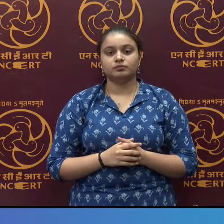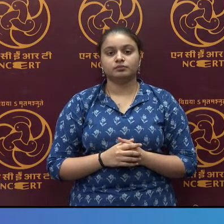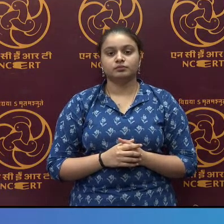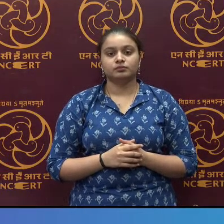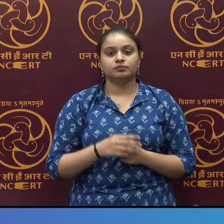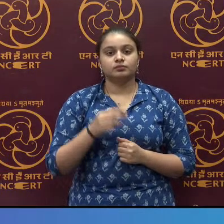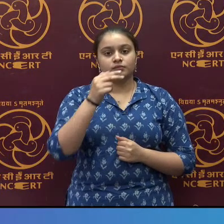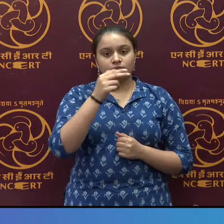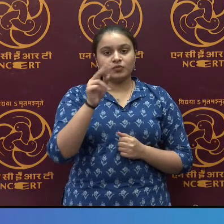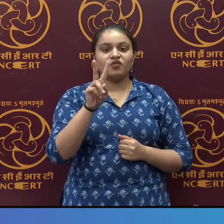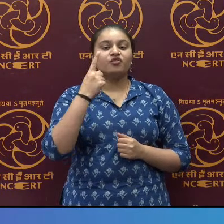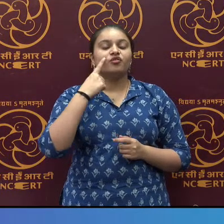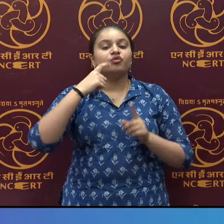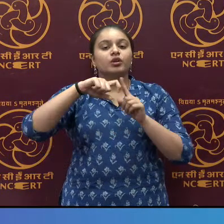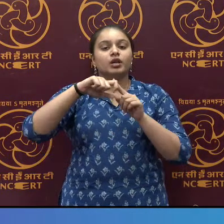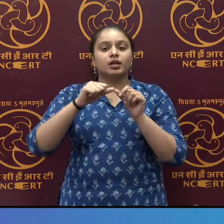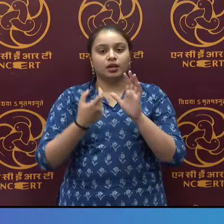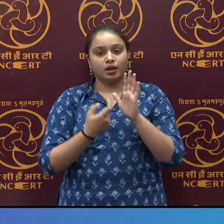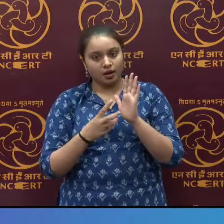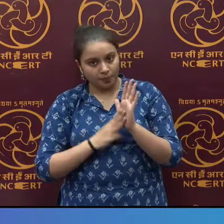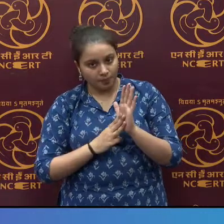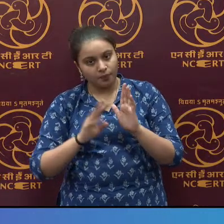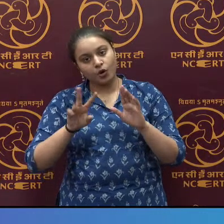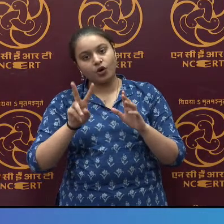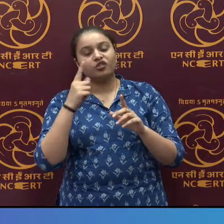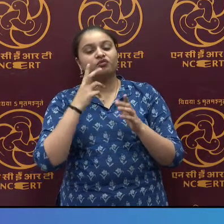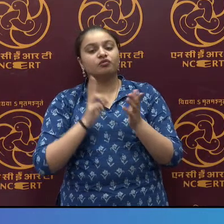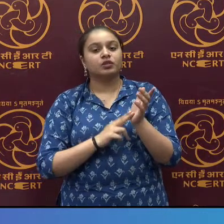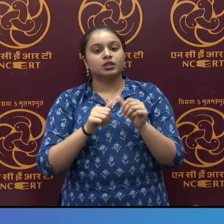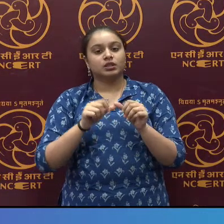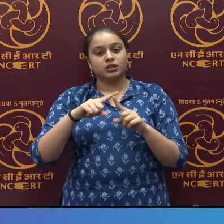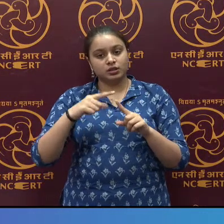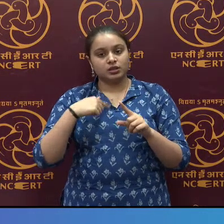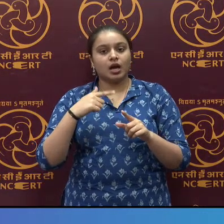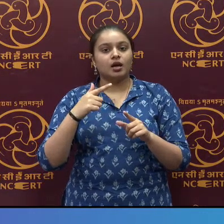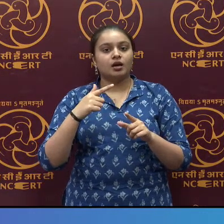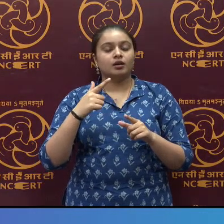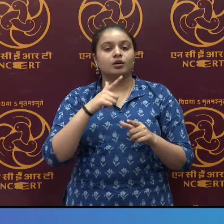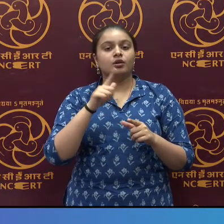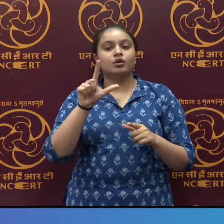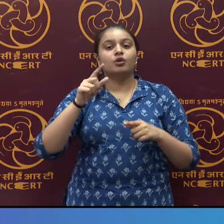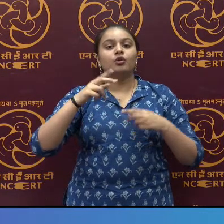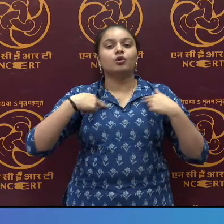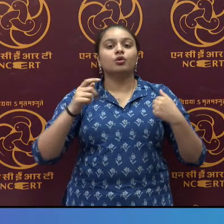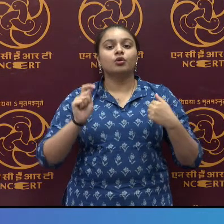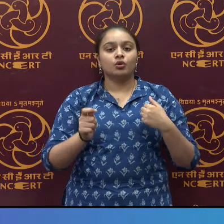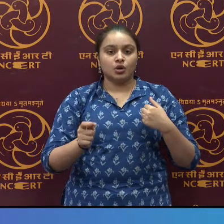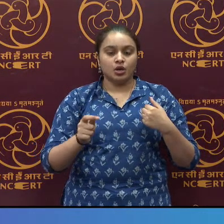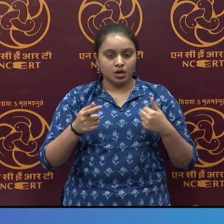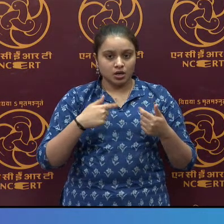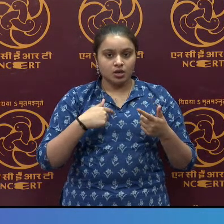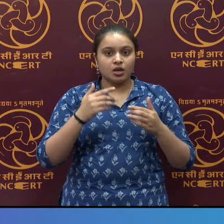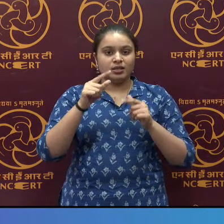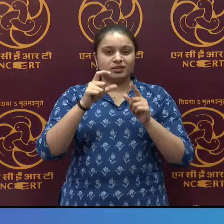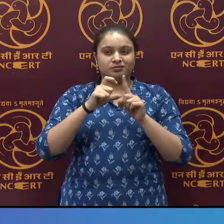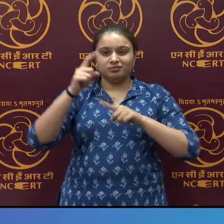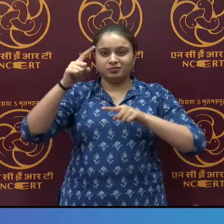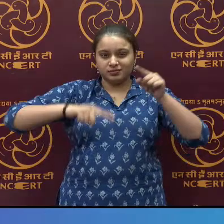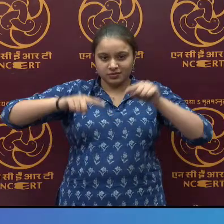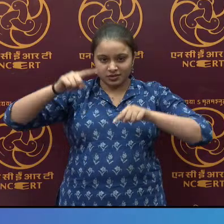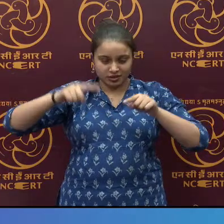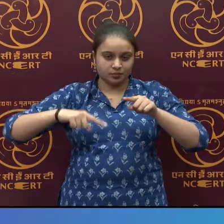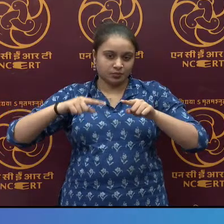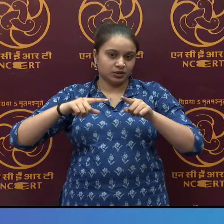mentioned, you are Vikram or Vinita, a lawyer much concerned about the discriminatory treatment of women in